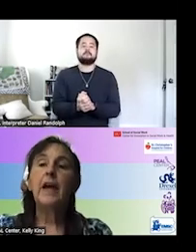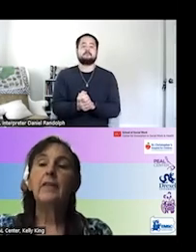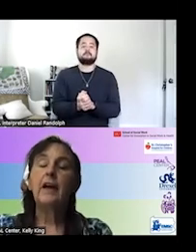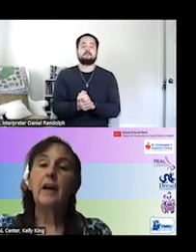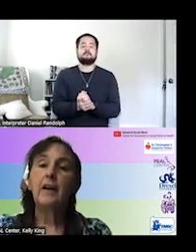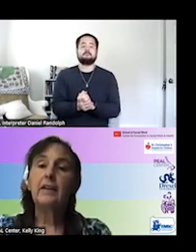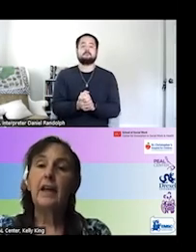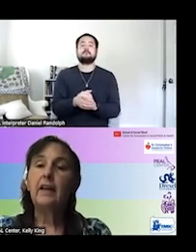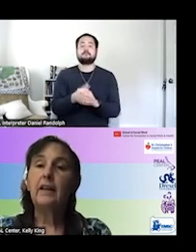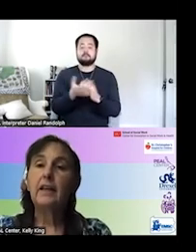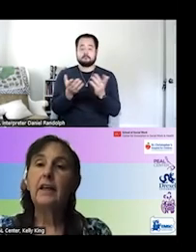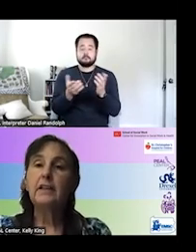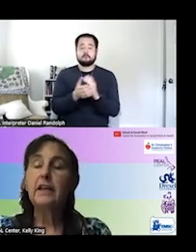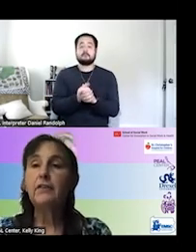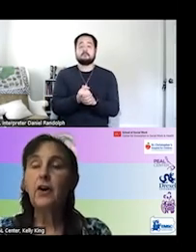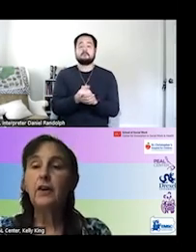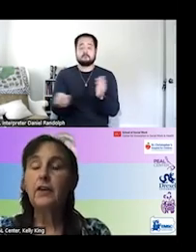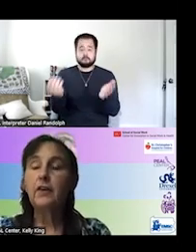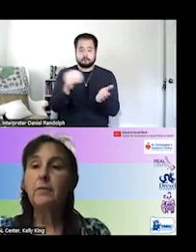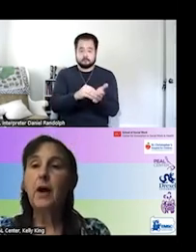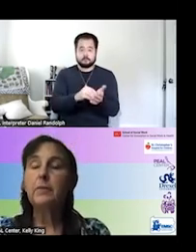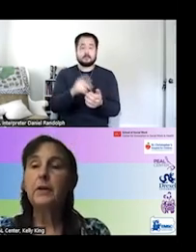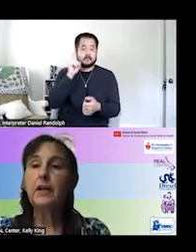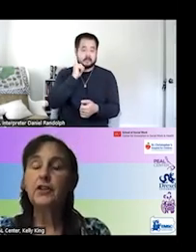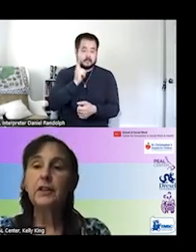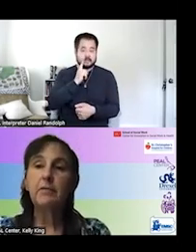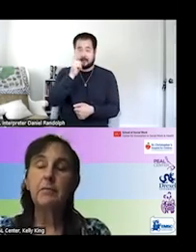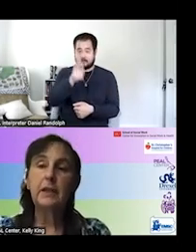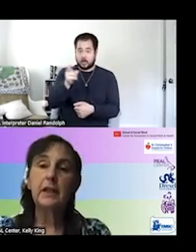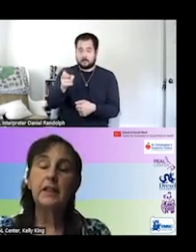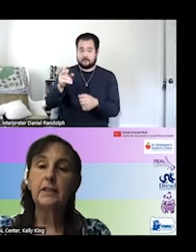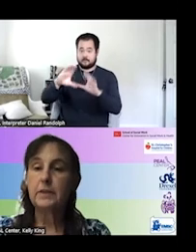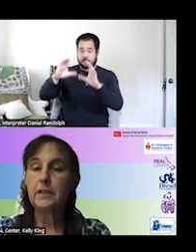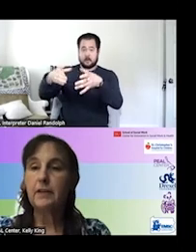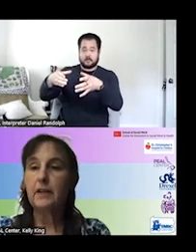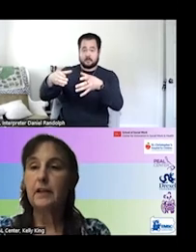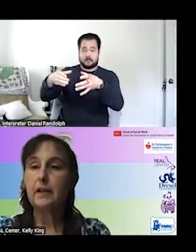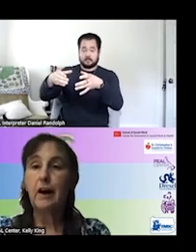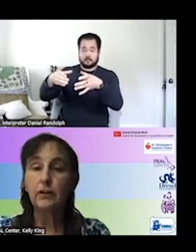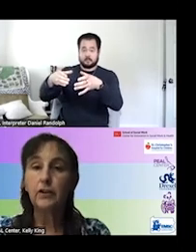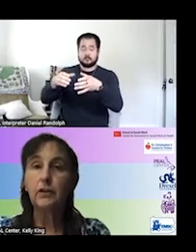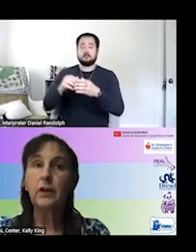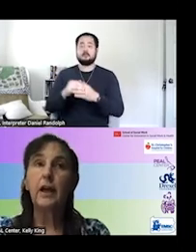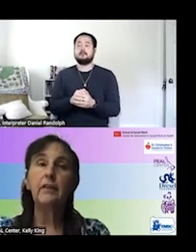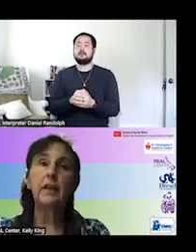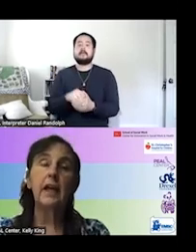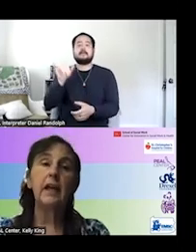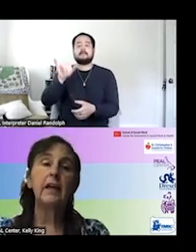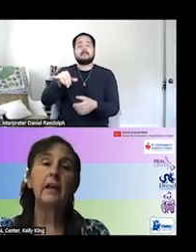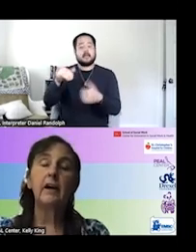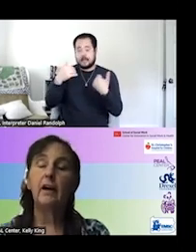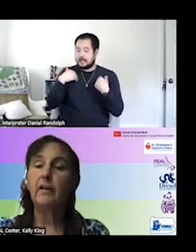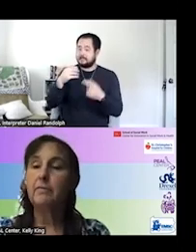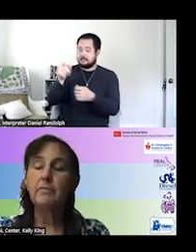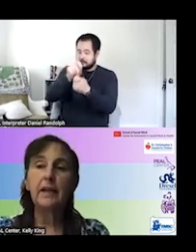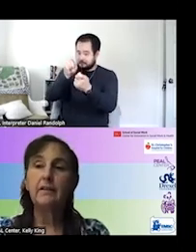So again, the deaf and hard of hearing population can be a specific culture, and